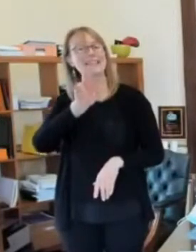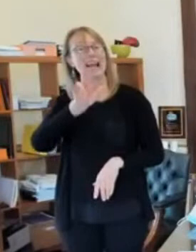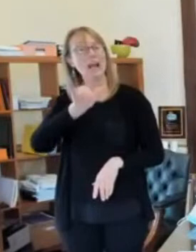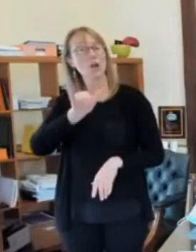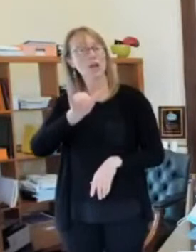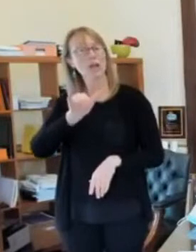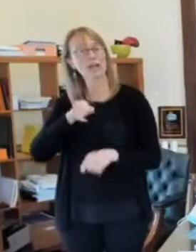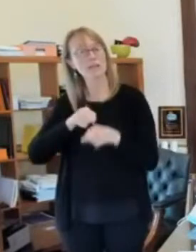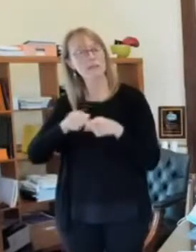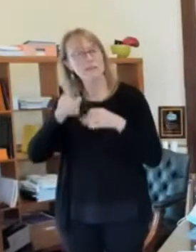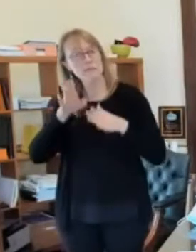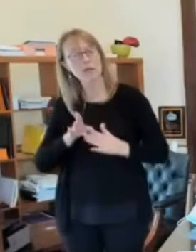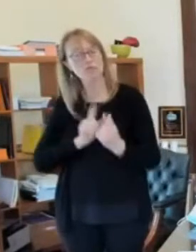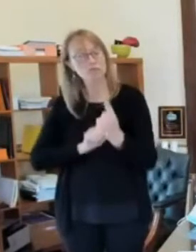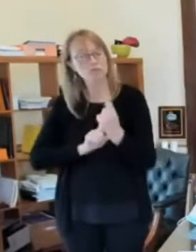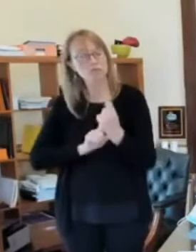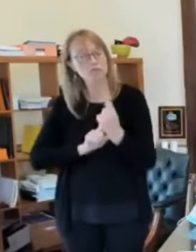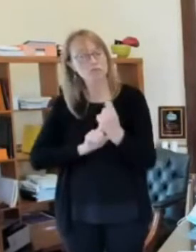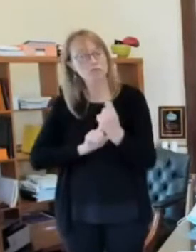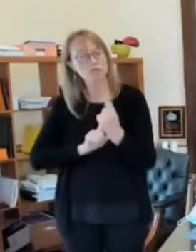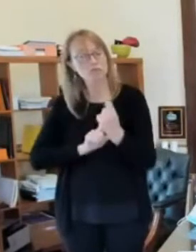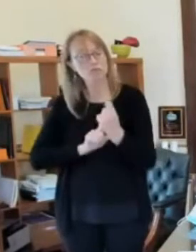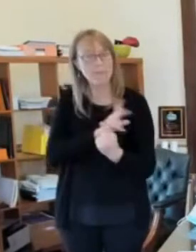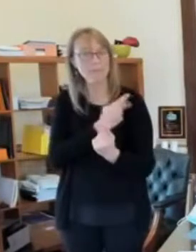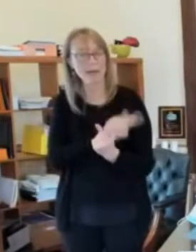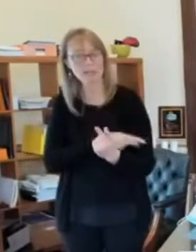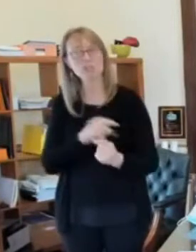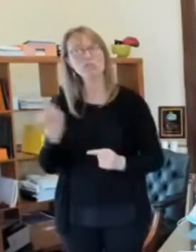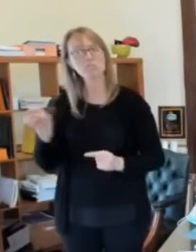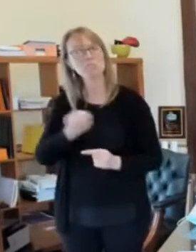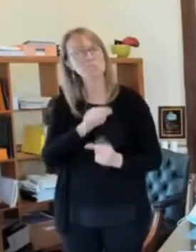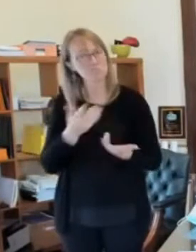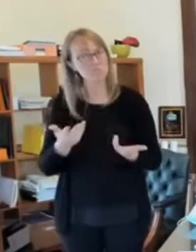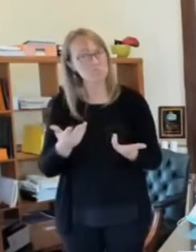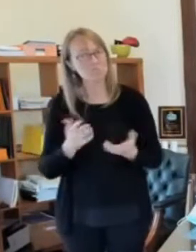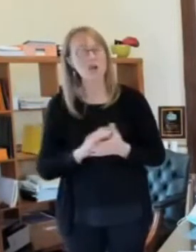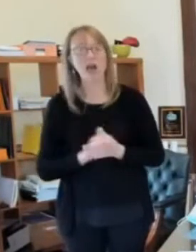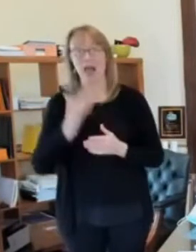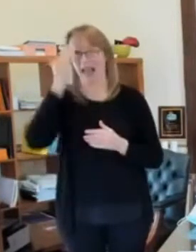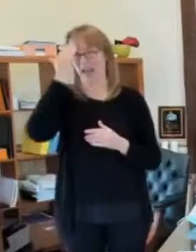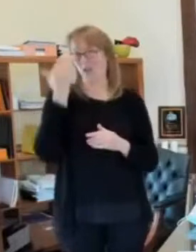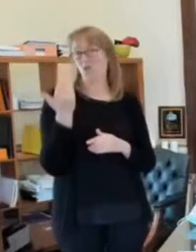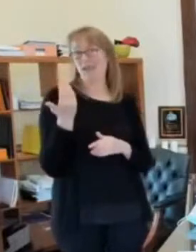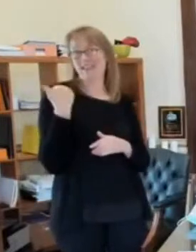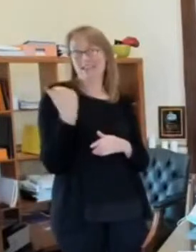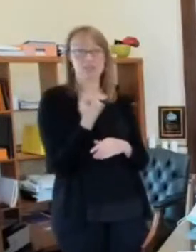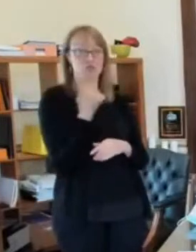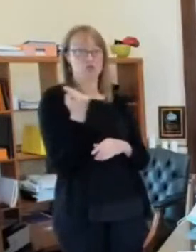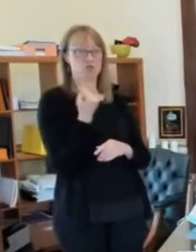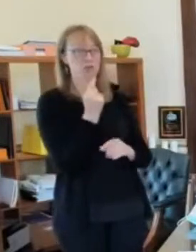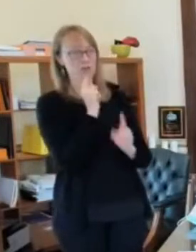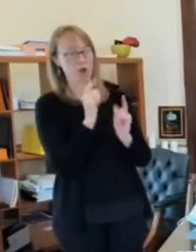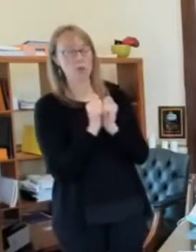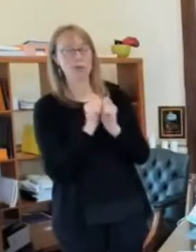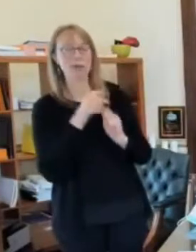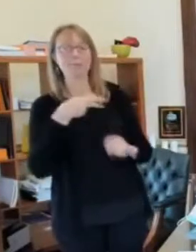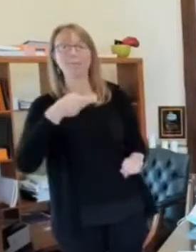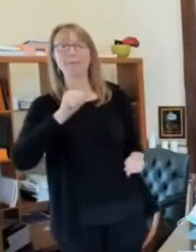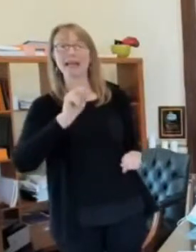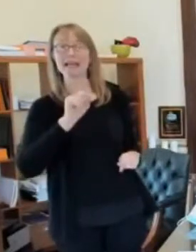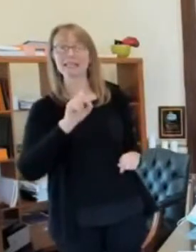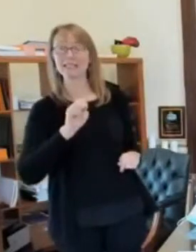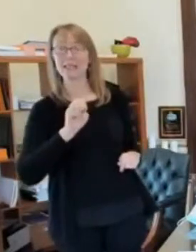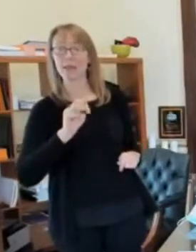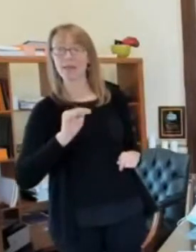I know from our call on Tuesday with the pandemic task force that virtually all of